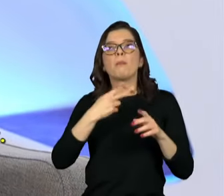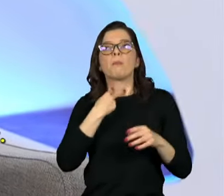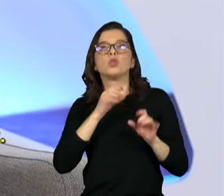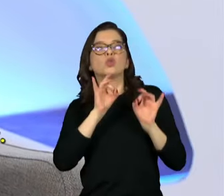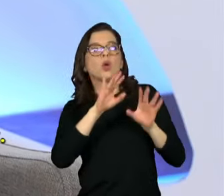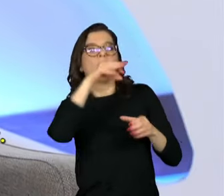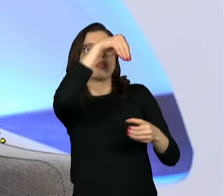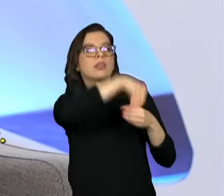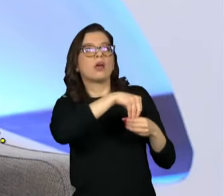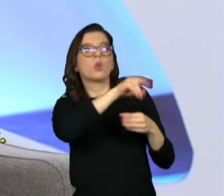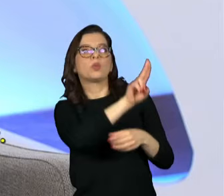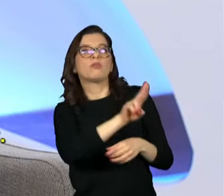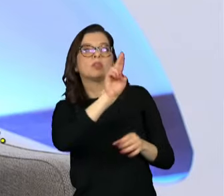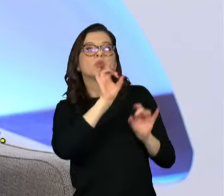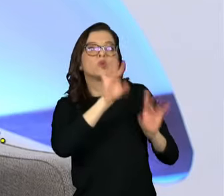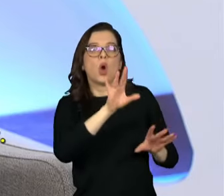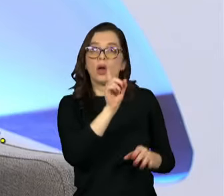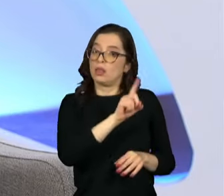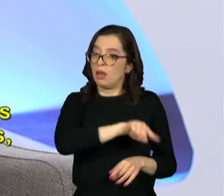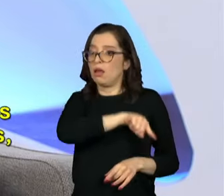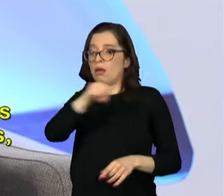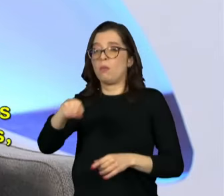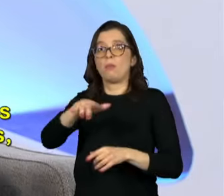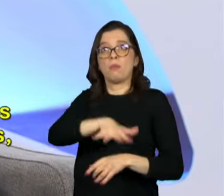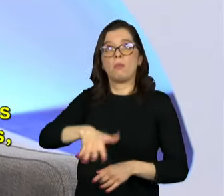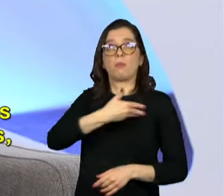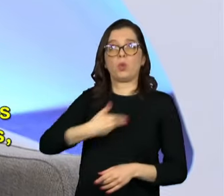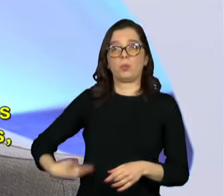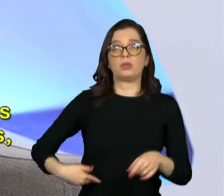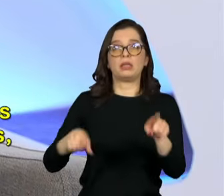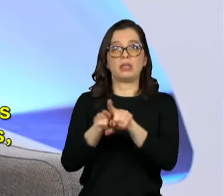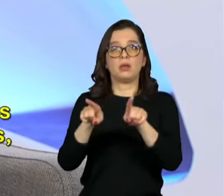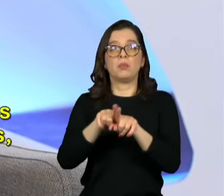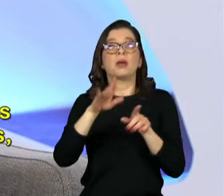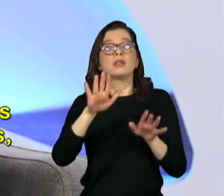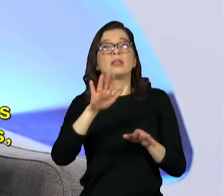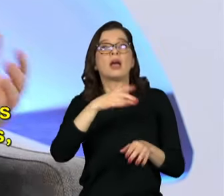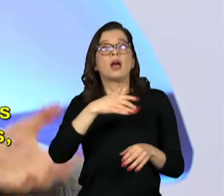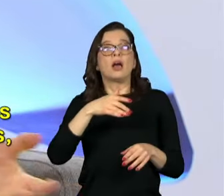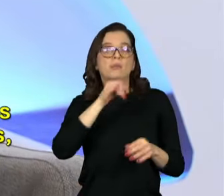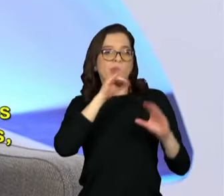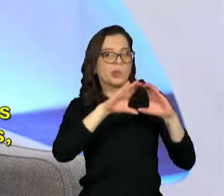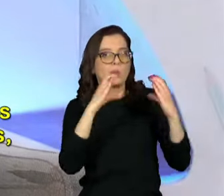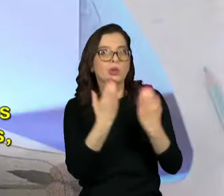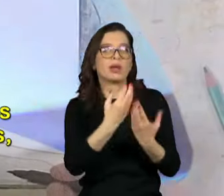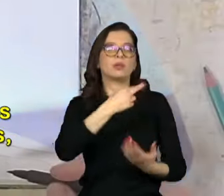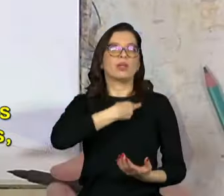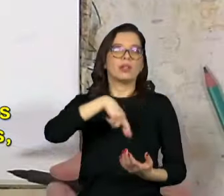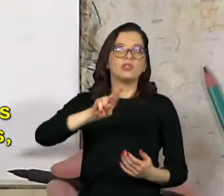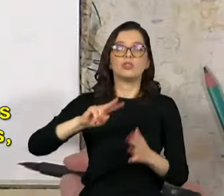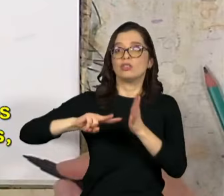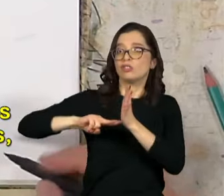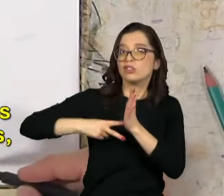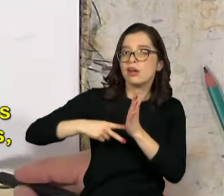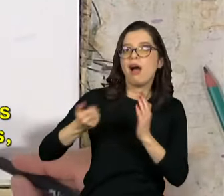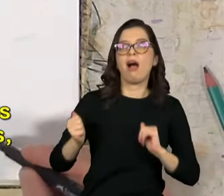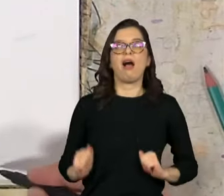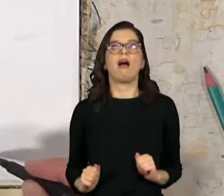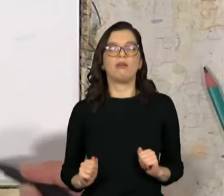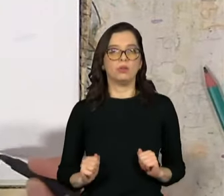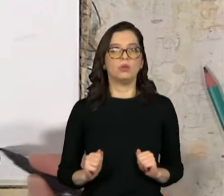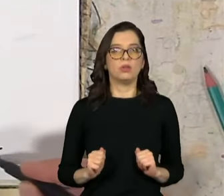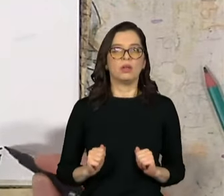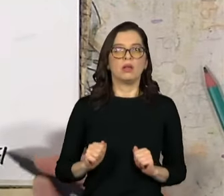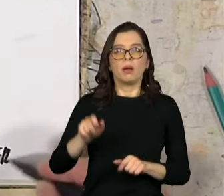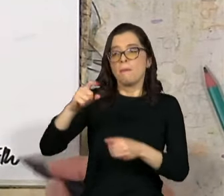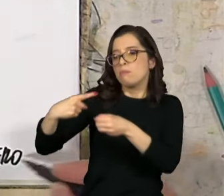to universities and higher education. I think within civil society, within unions, within religious communities,